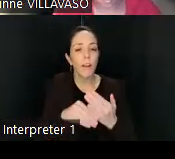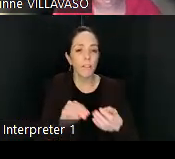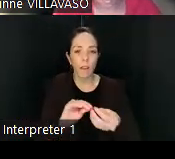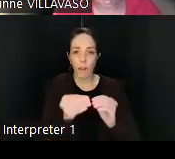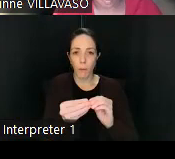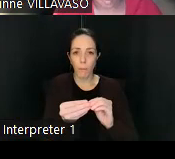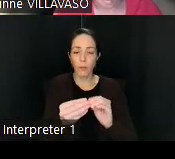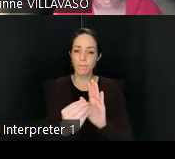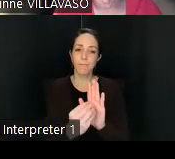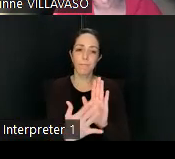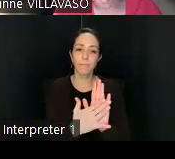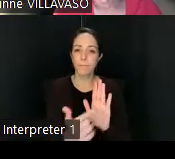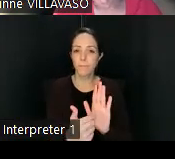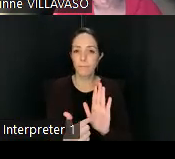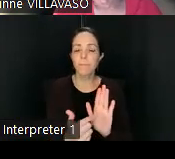a suggestion.